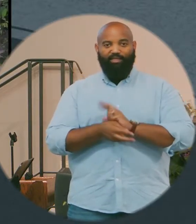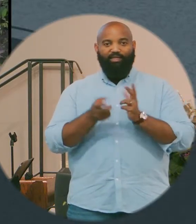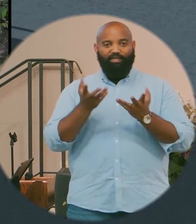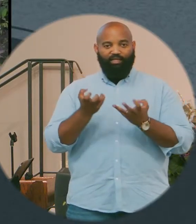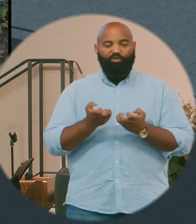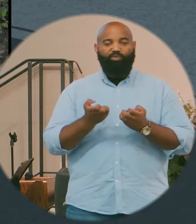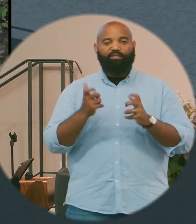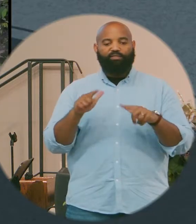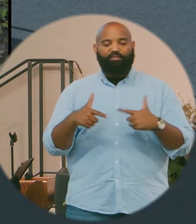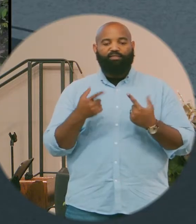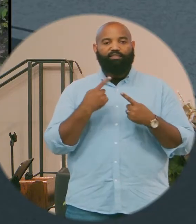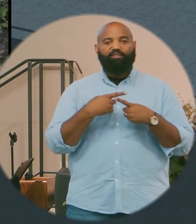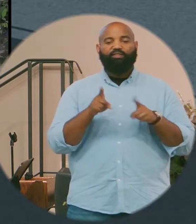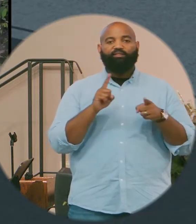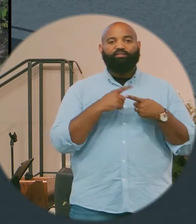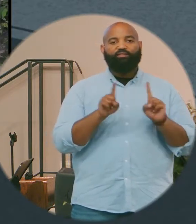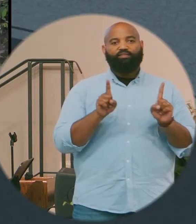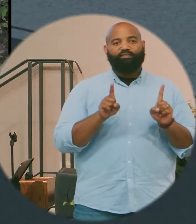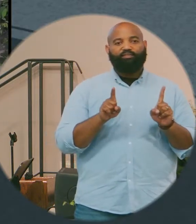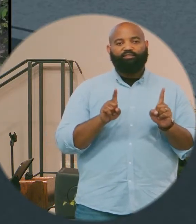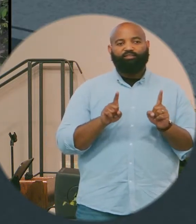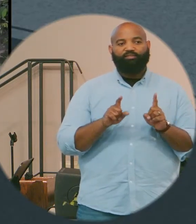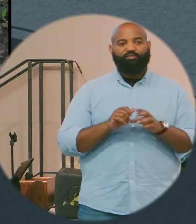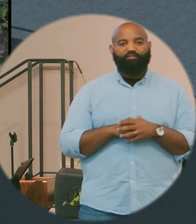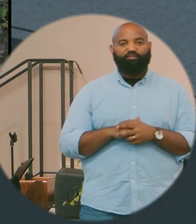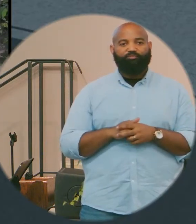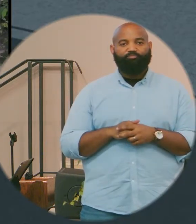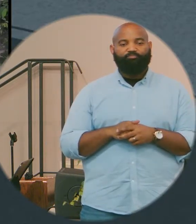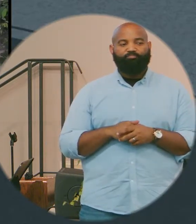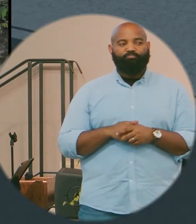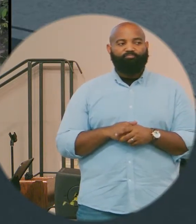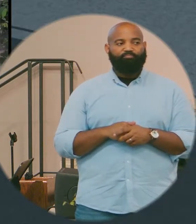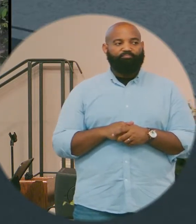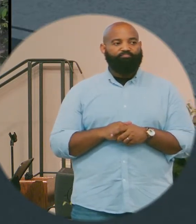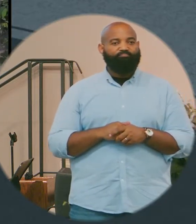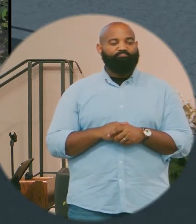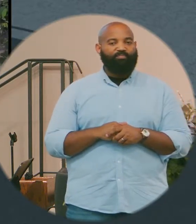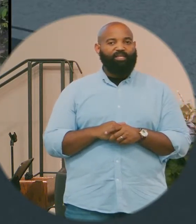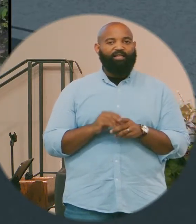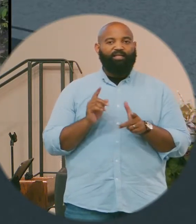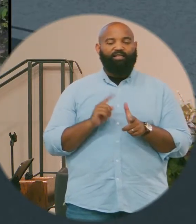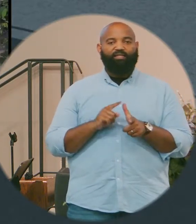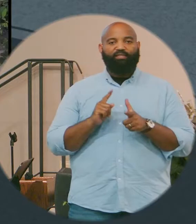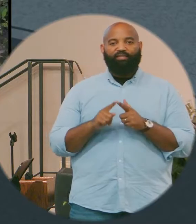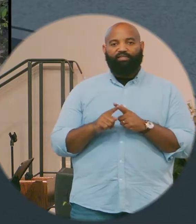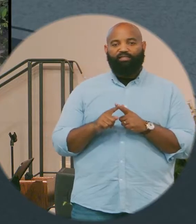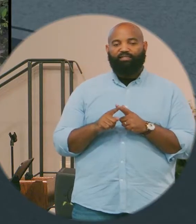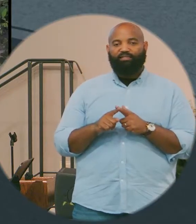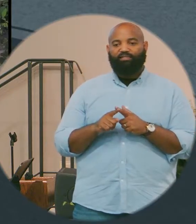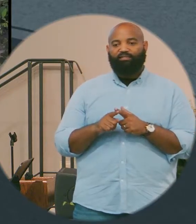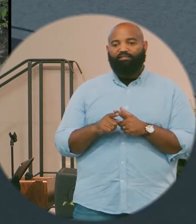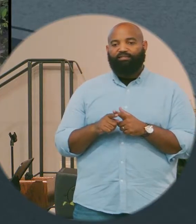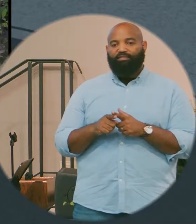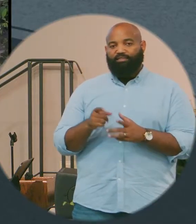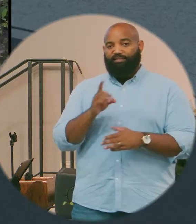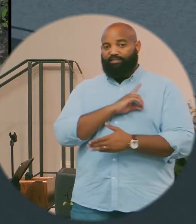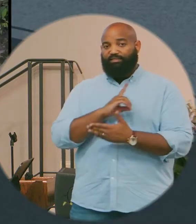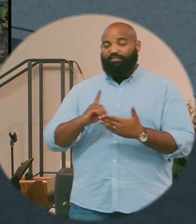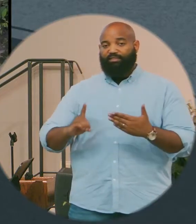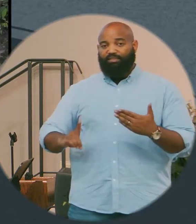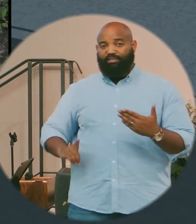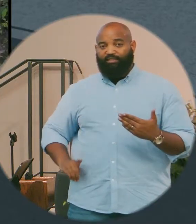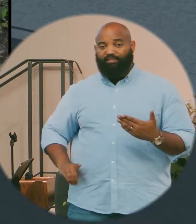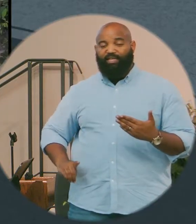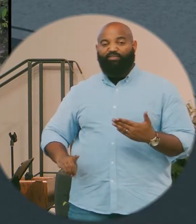in a different direction, and he was sorrowful. And David laid with Bathsheba and she became pregnant. And